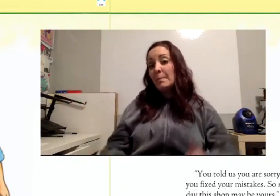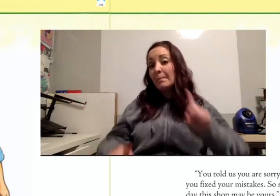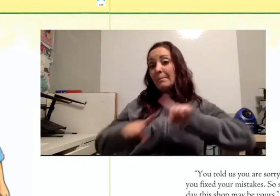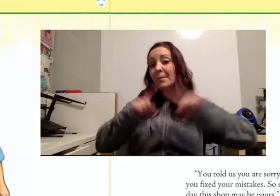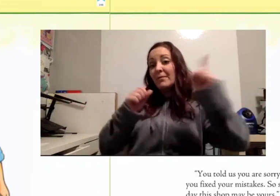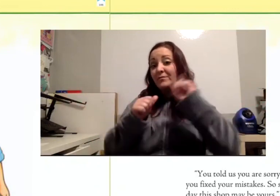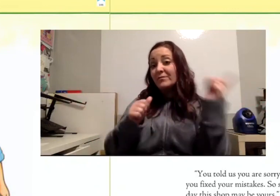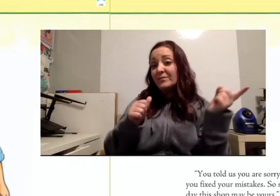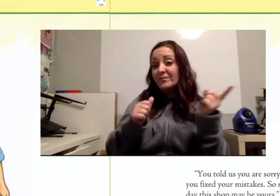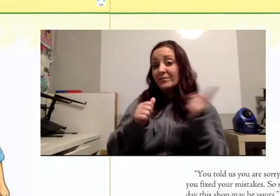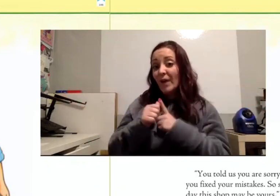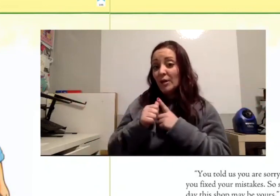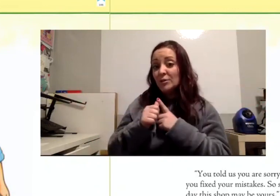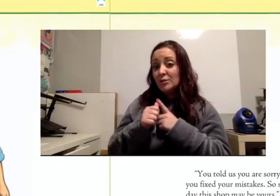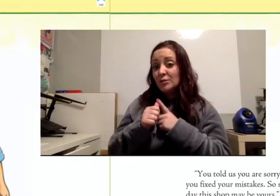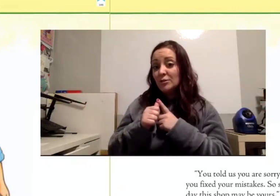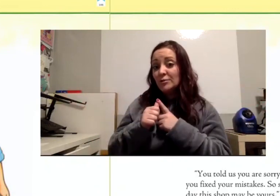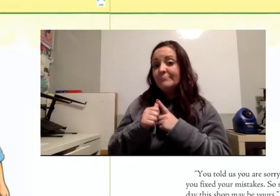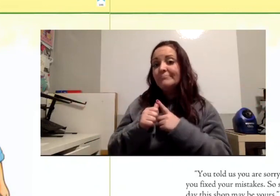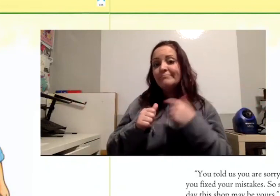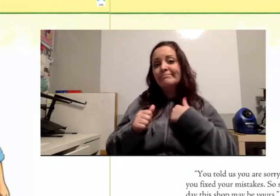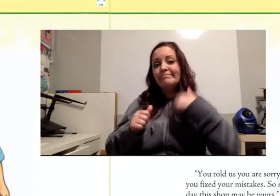"Perhaps," answered Norman,